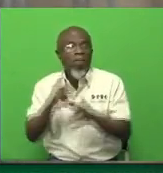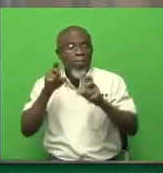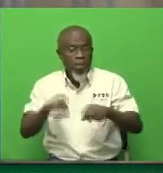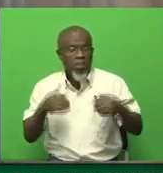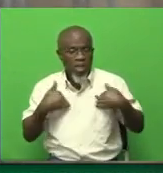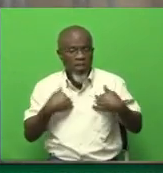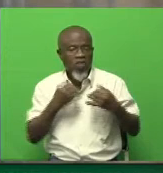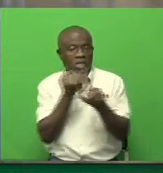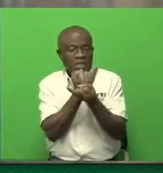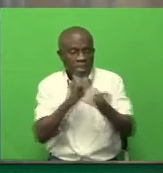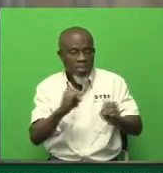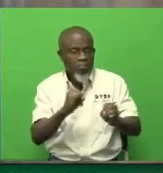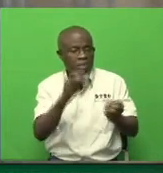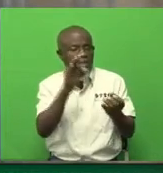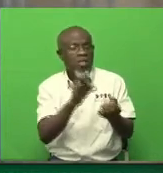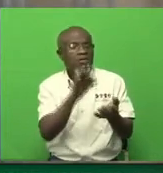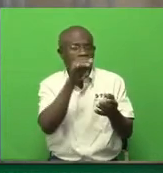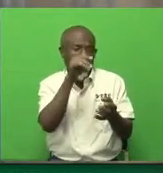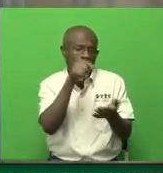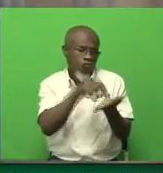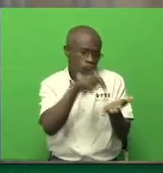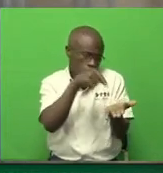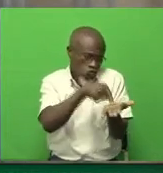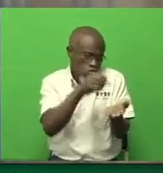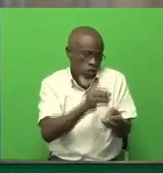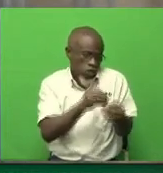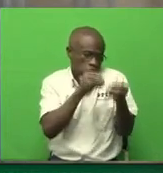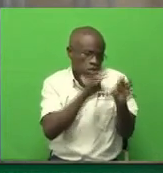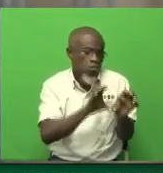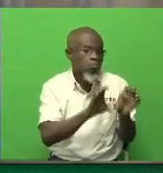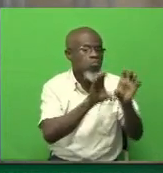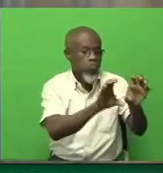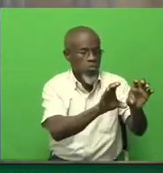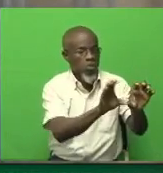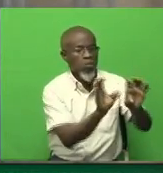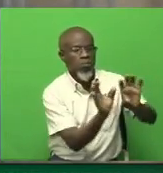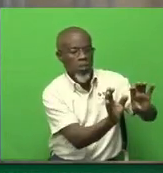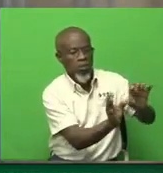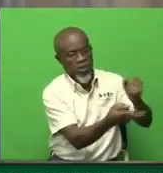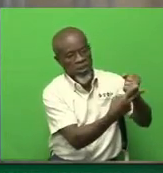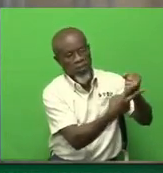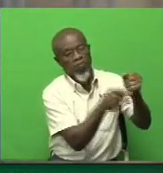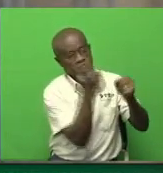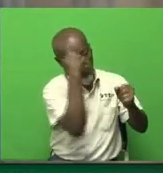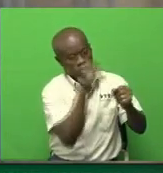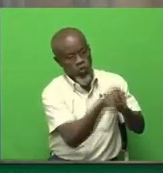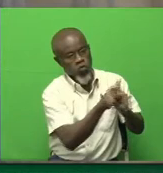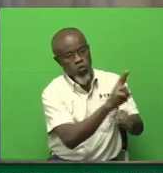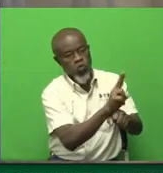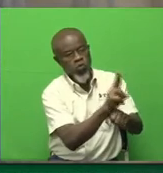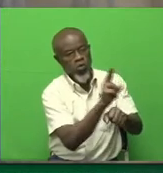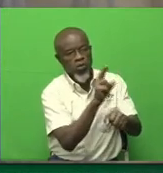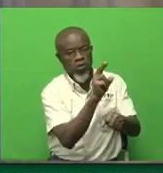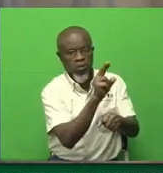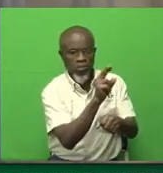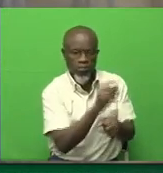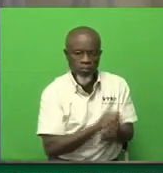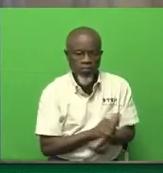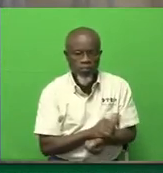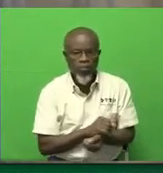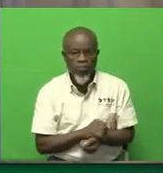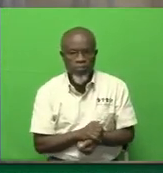allocation to keep their independence there were many other people there were any other issues but as I say